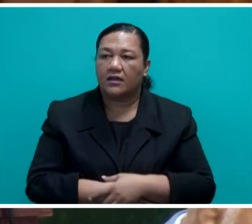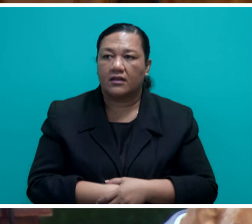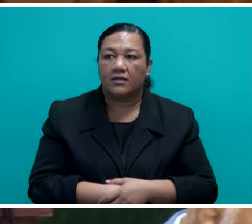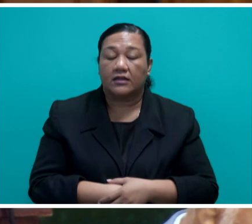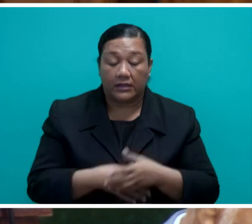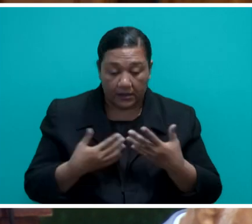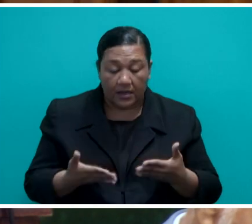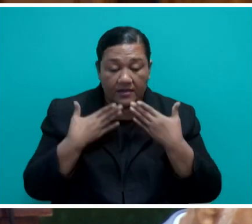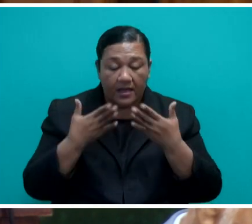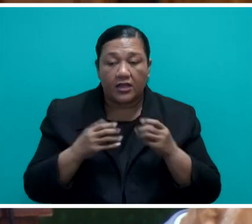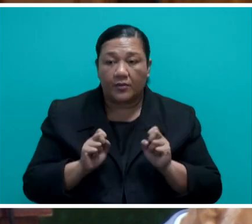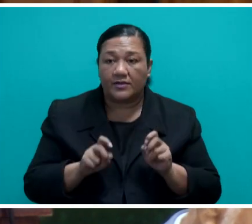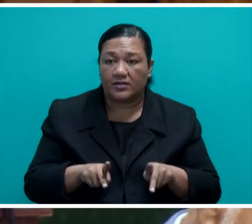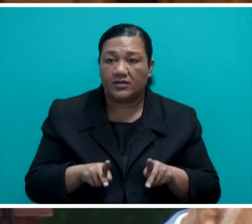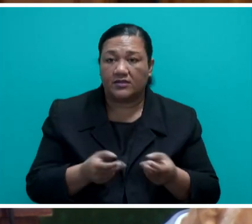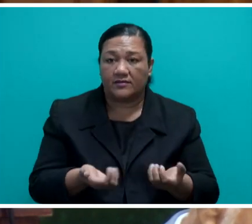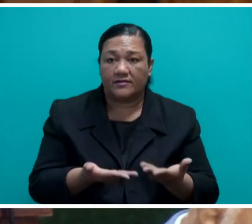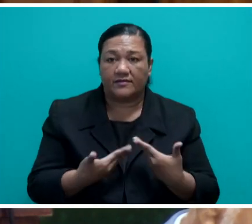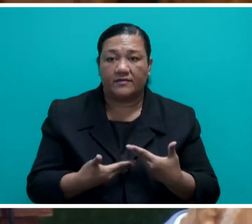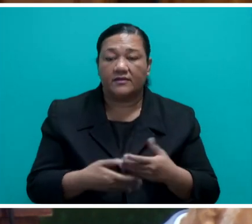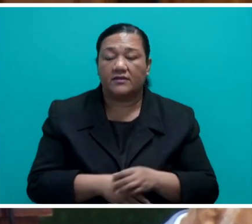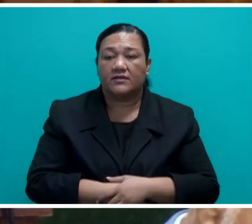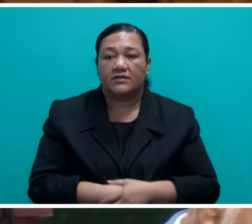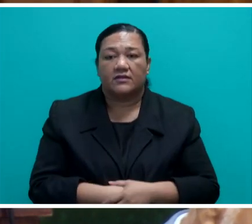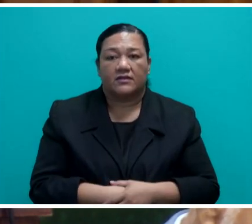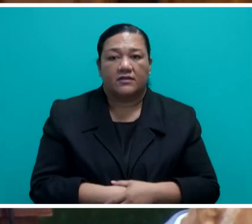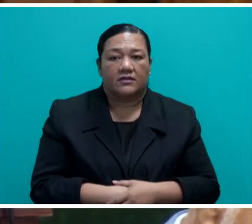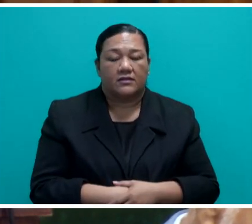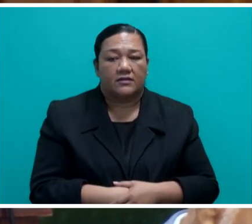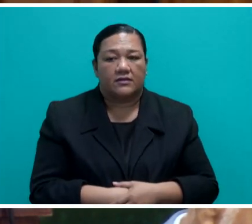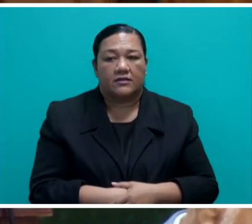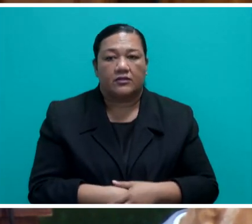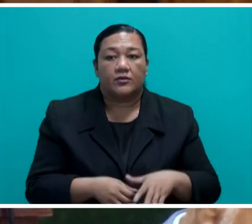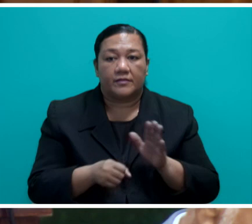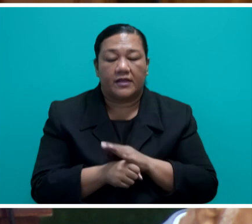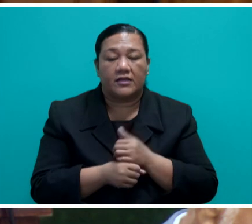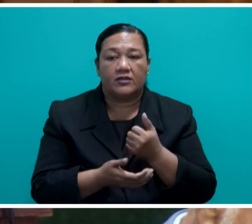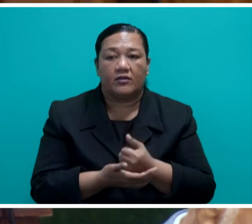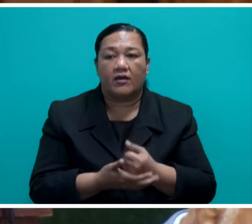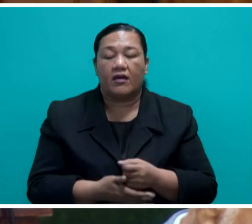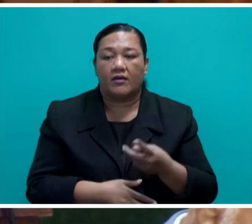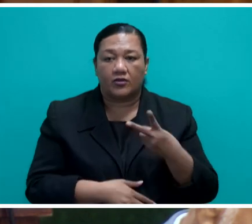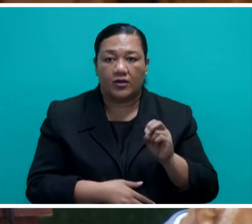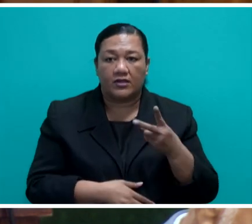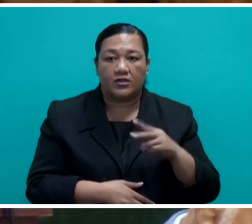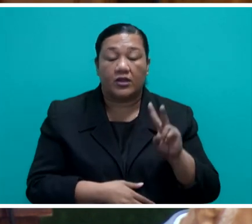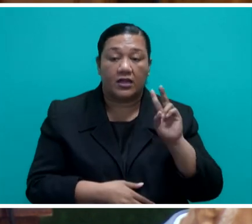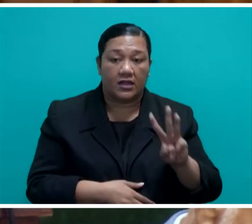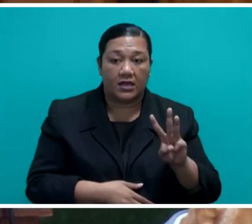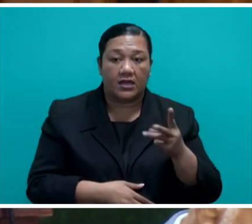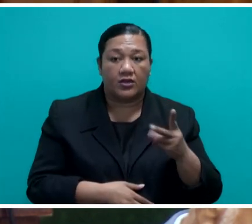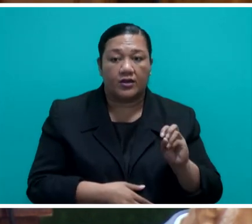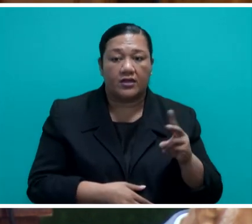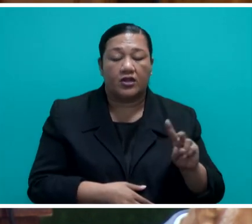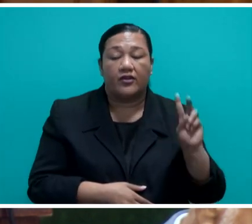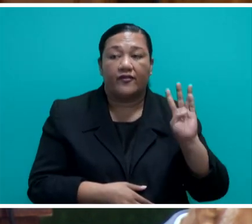that during my participation in the 2023-2024 National Budget Debate, I